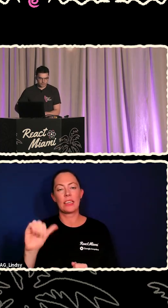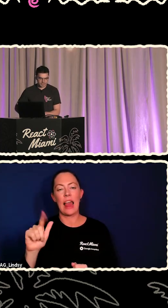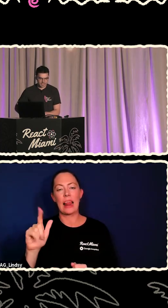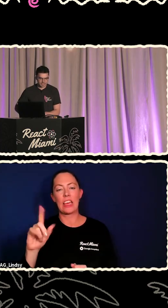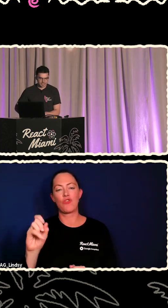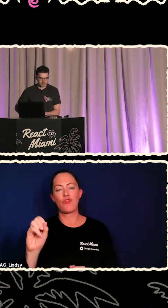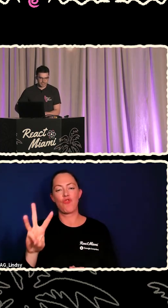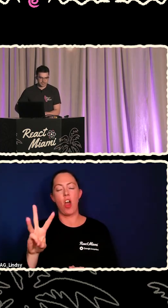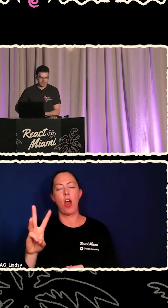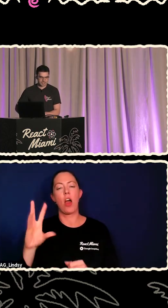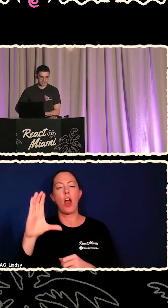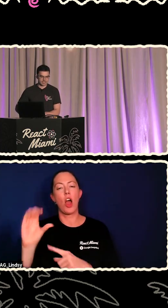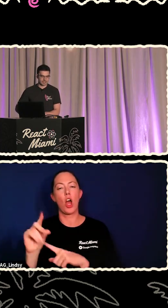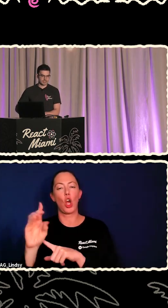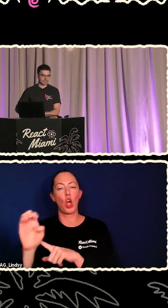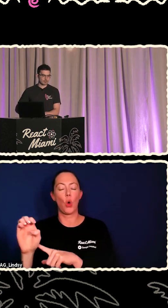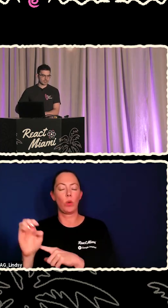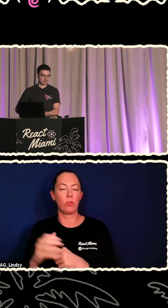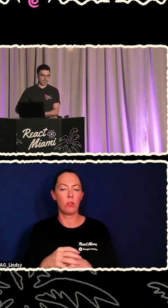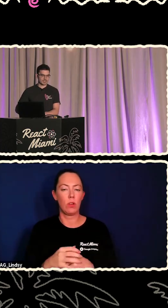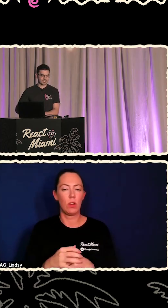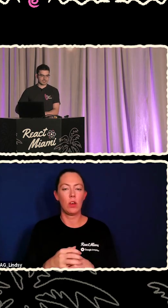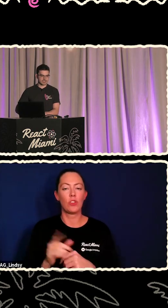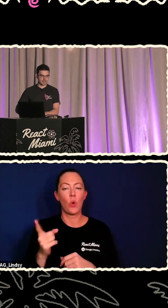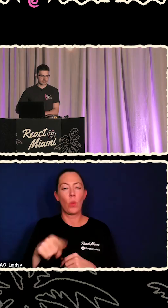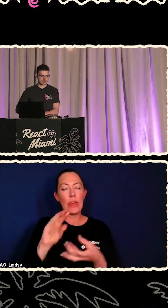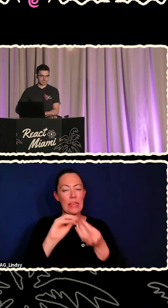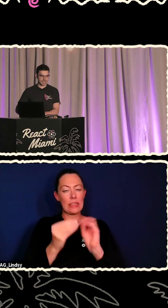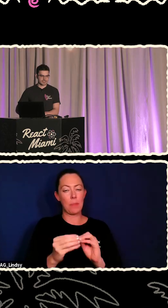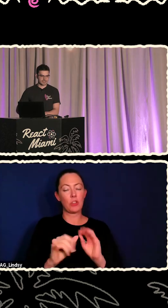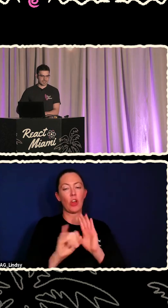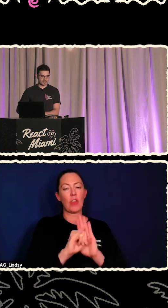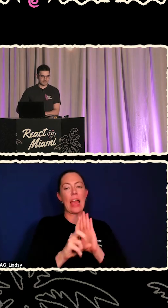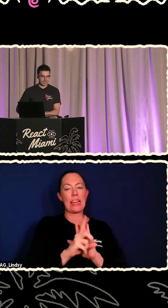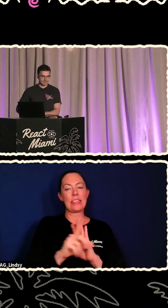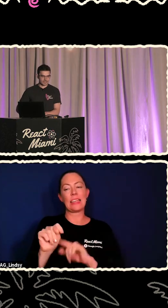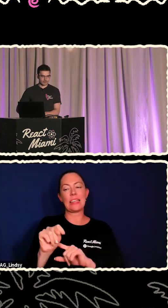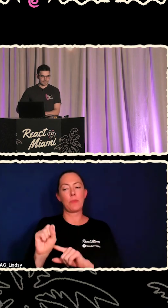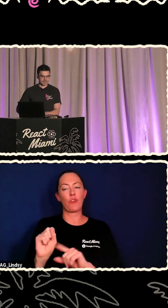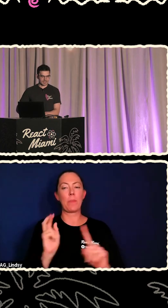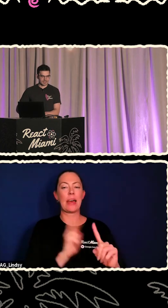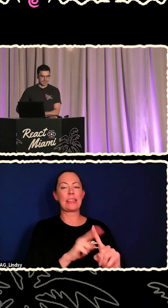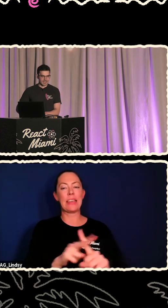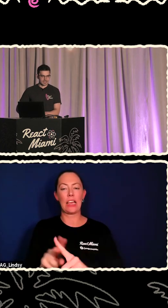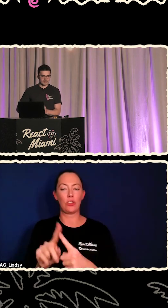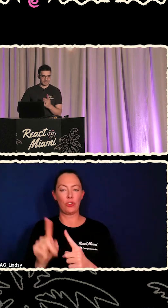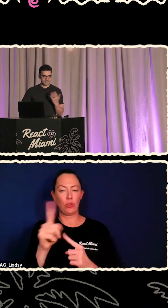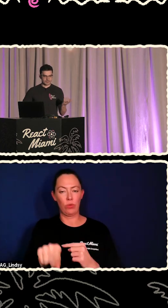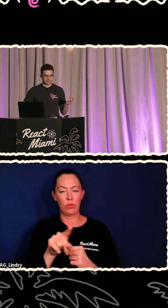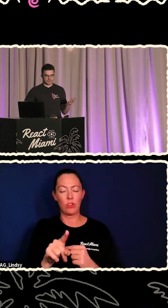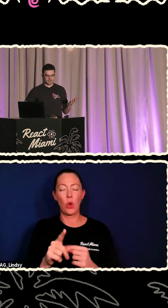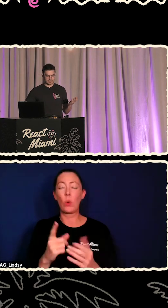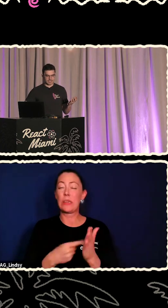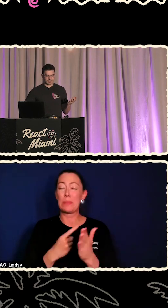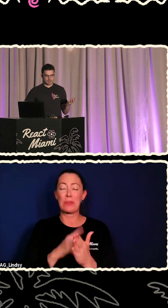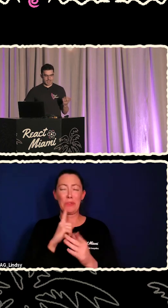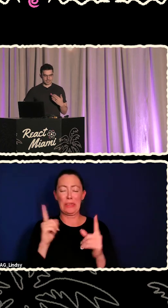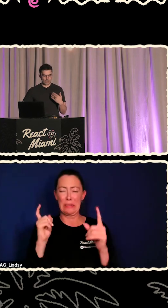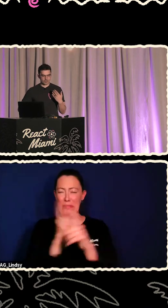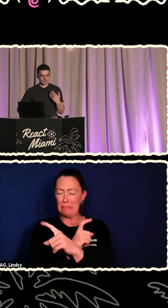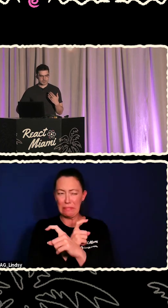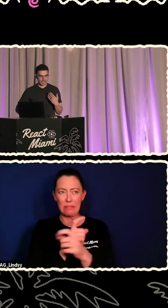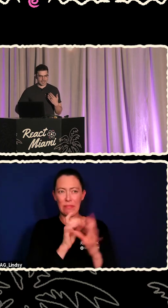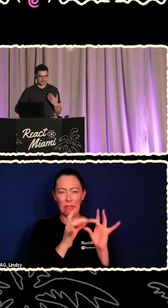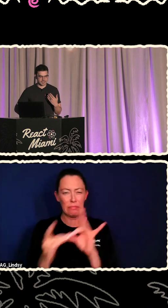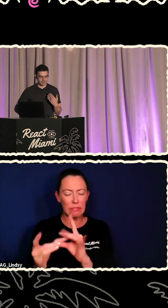we have source ID here, right? So these numbers are the IDs that TypeScript assigns. And they can be very cryptic, and it can be very difficult to link them back.